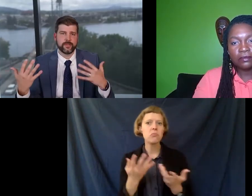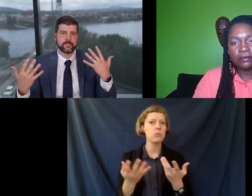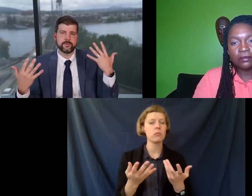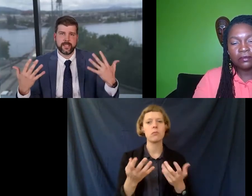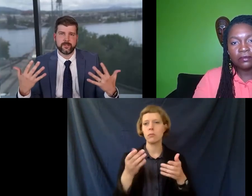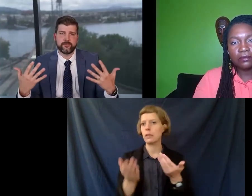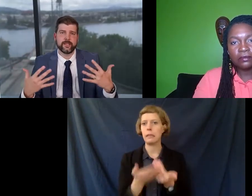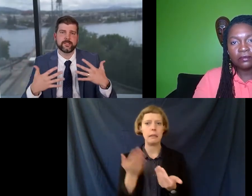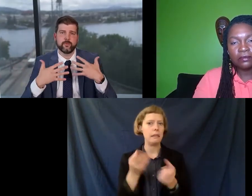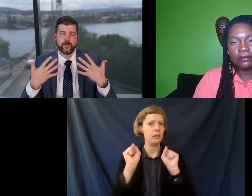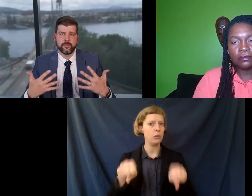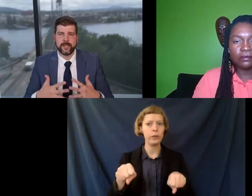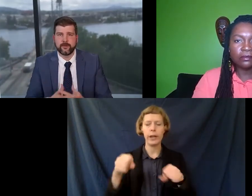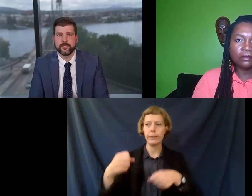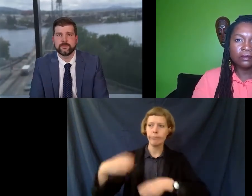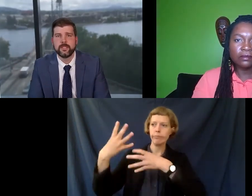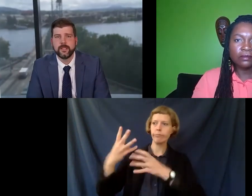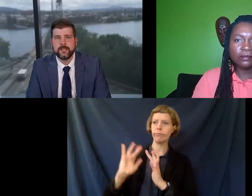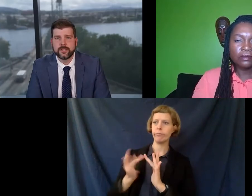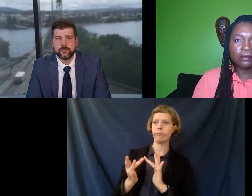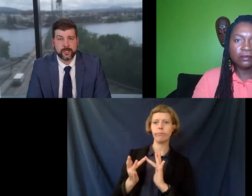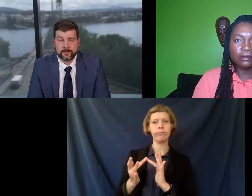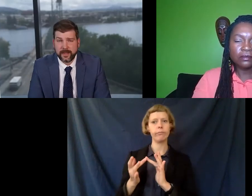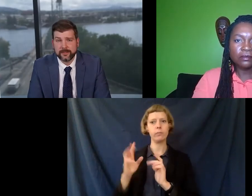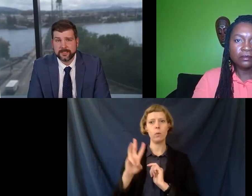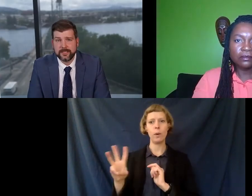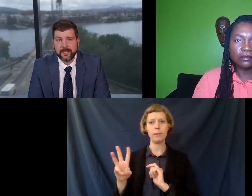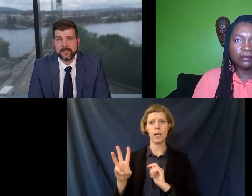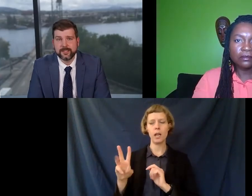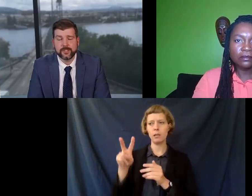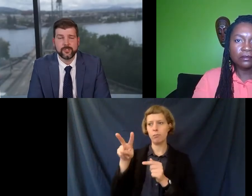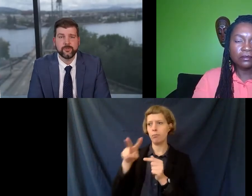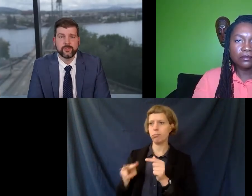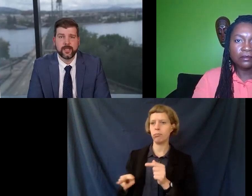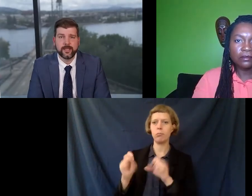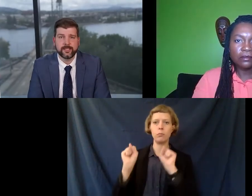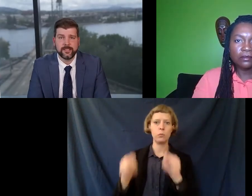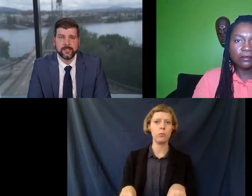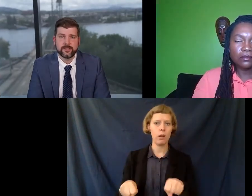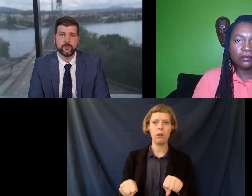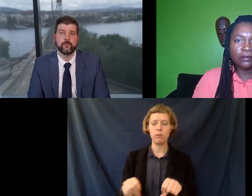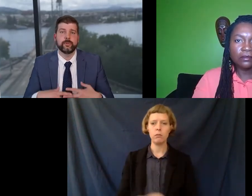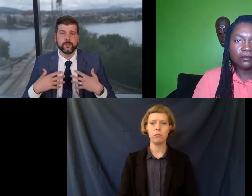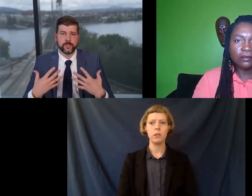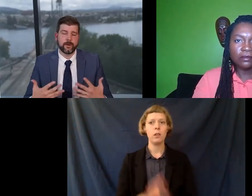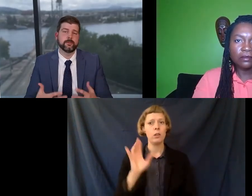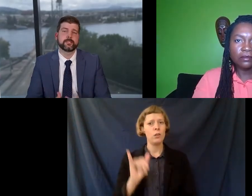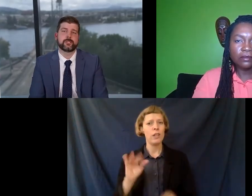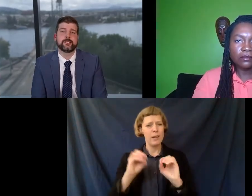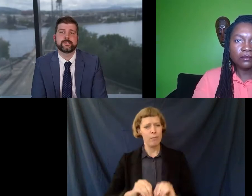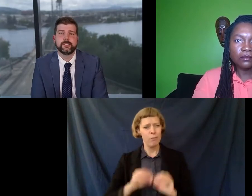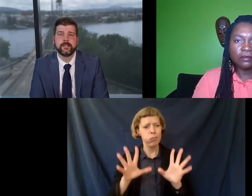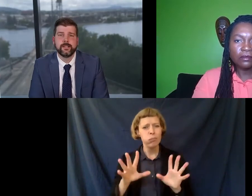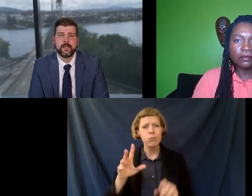both victims and defendants. What are the outcomes? So transparency, I think, is a huge key to building